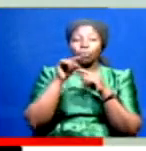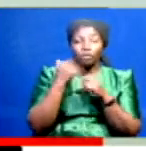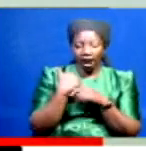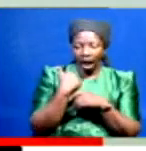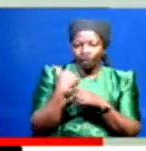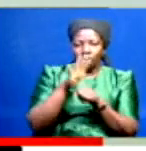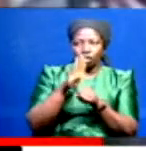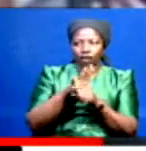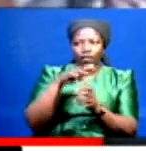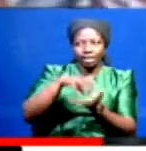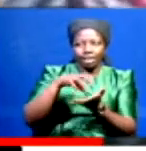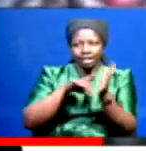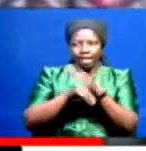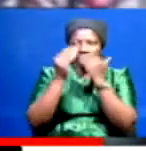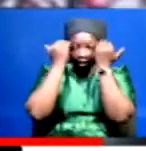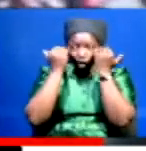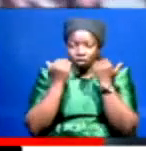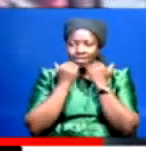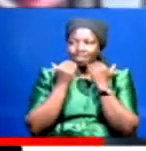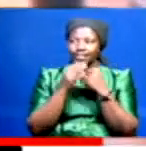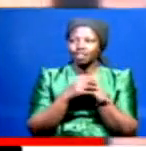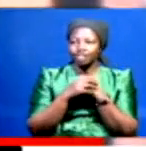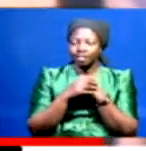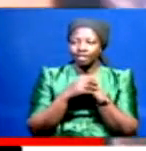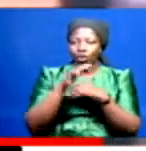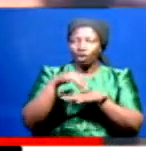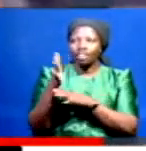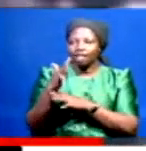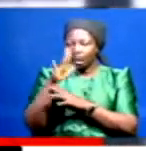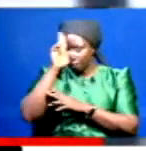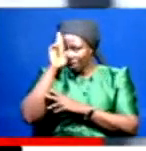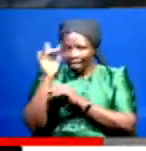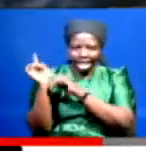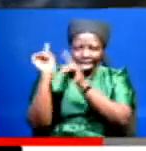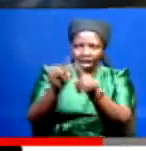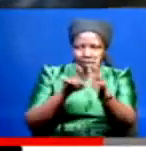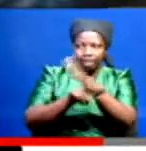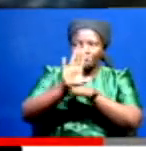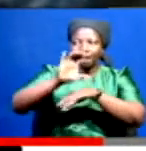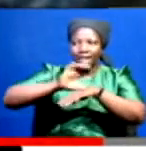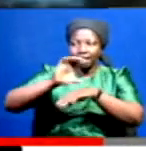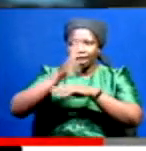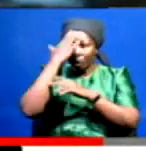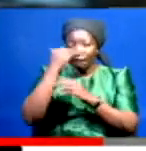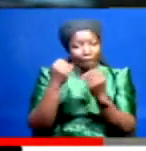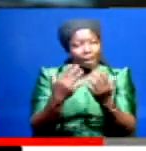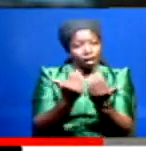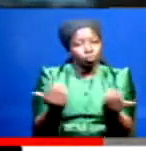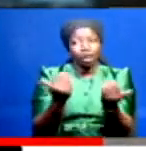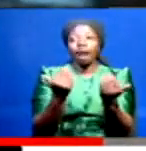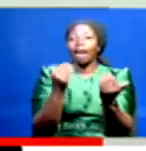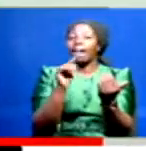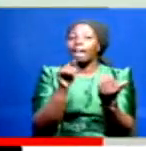of different nature. On Thursday, police raided his church following allegations that several children were being held at